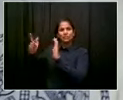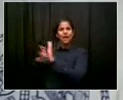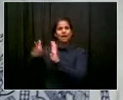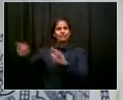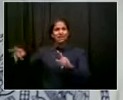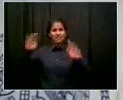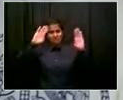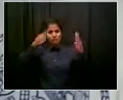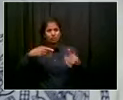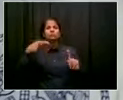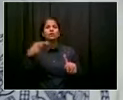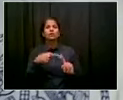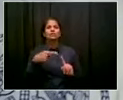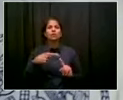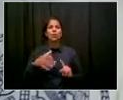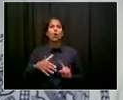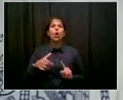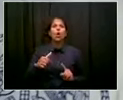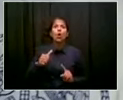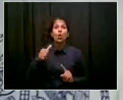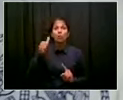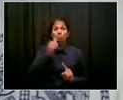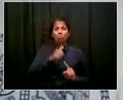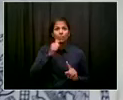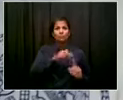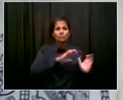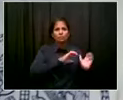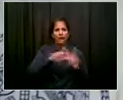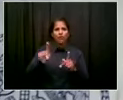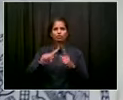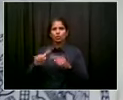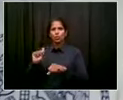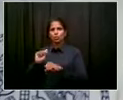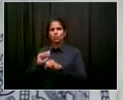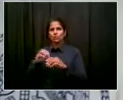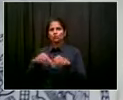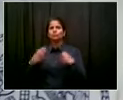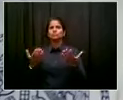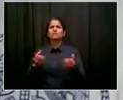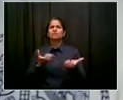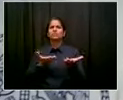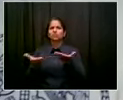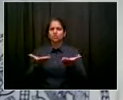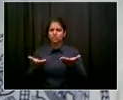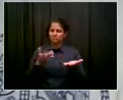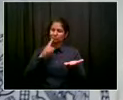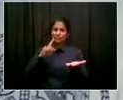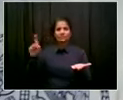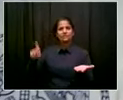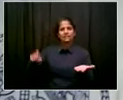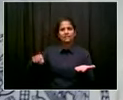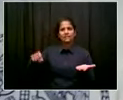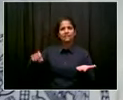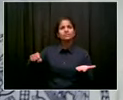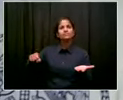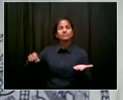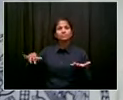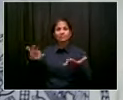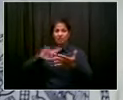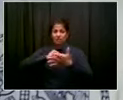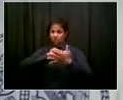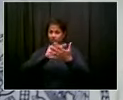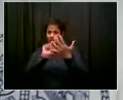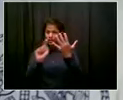these things they are going to add up but it's going to take intense constant work to fight back the violence